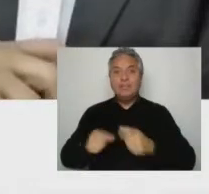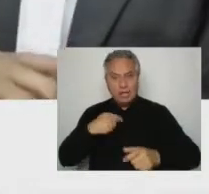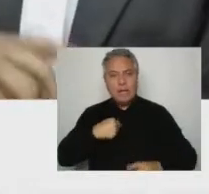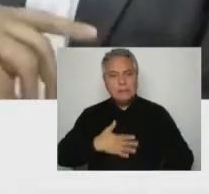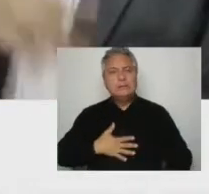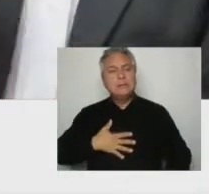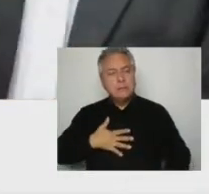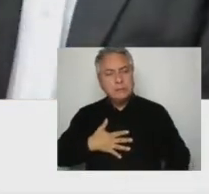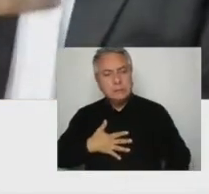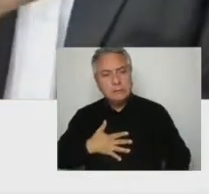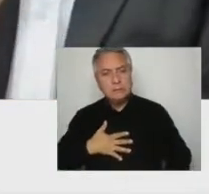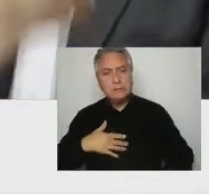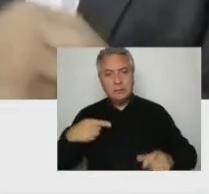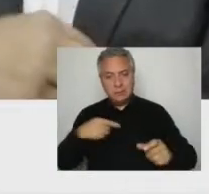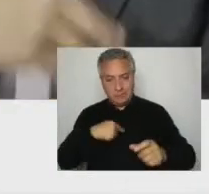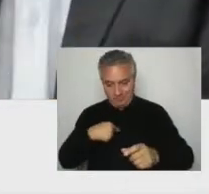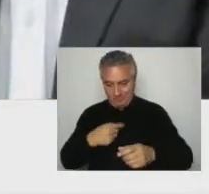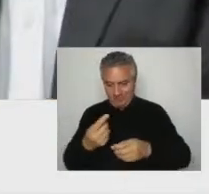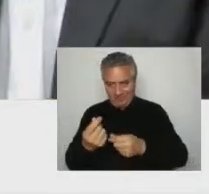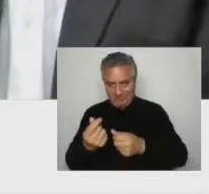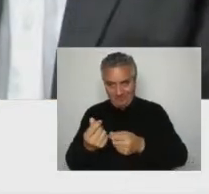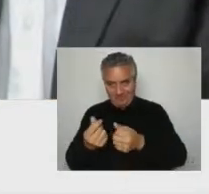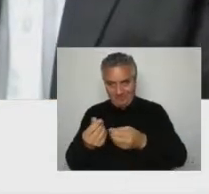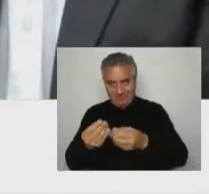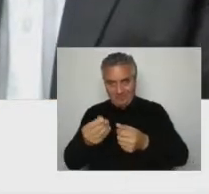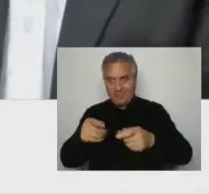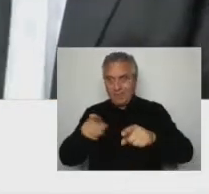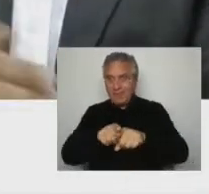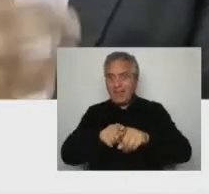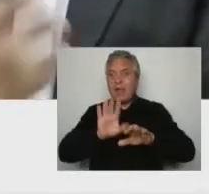And those in the formal sector